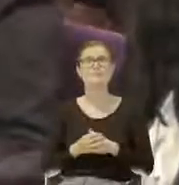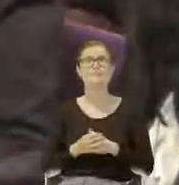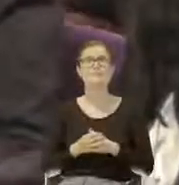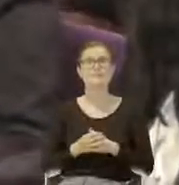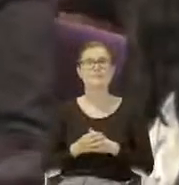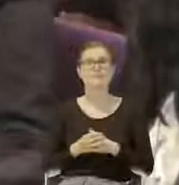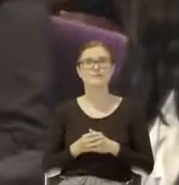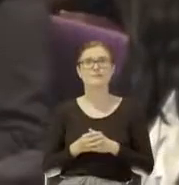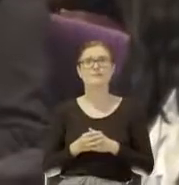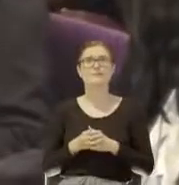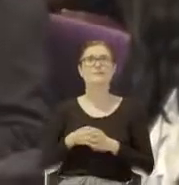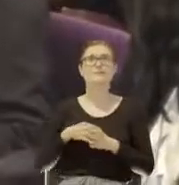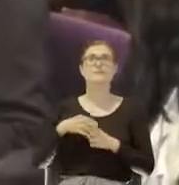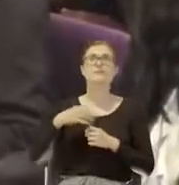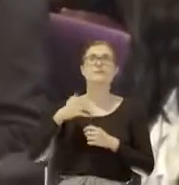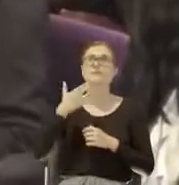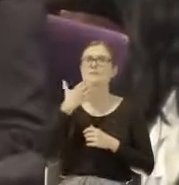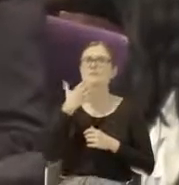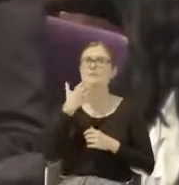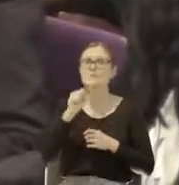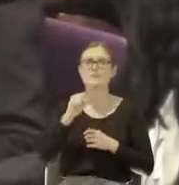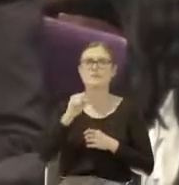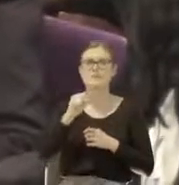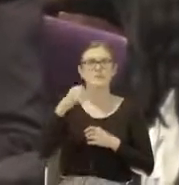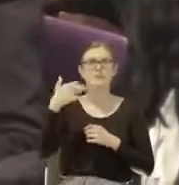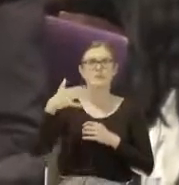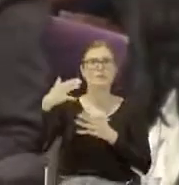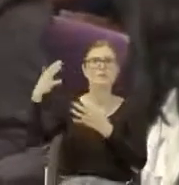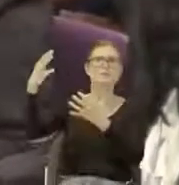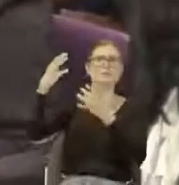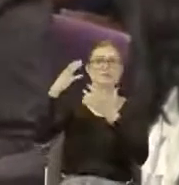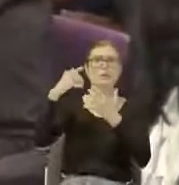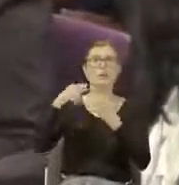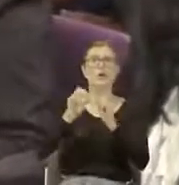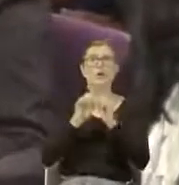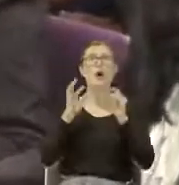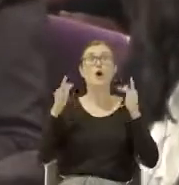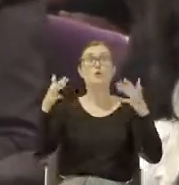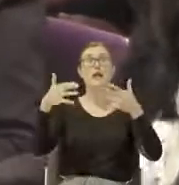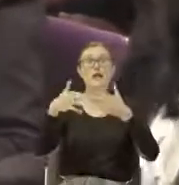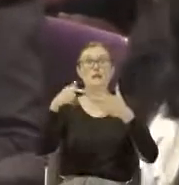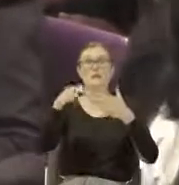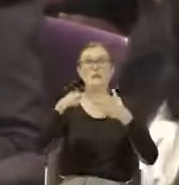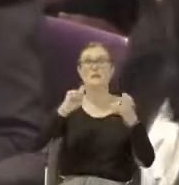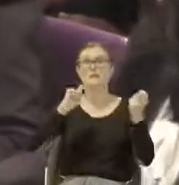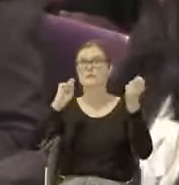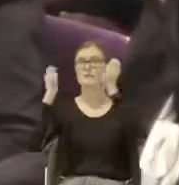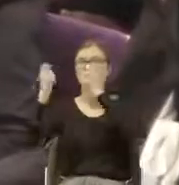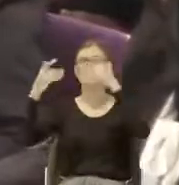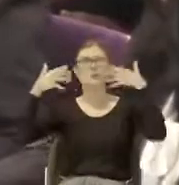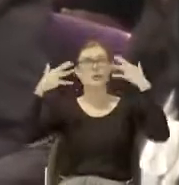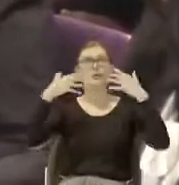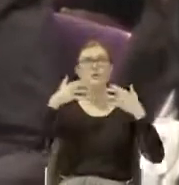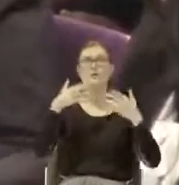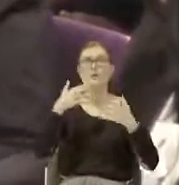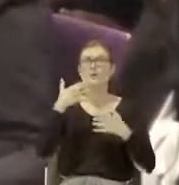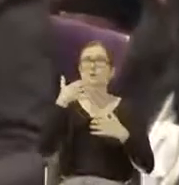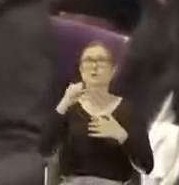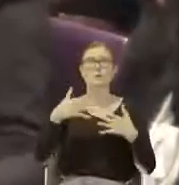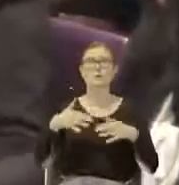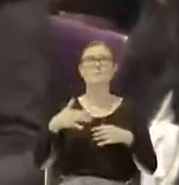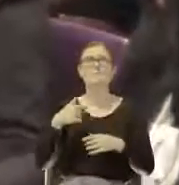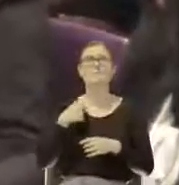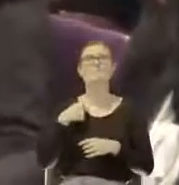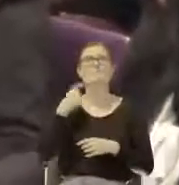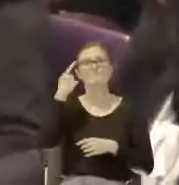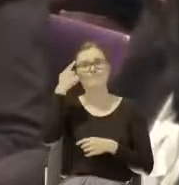Northwest, Eastern Cape. And I understand also that in Bangladesh, India, and Colombia, the